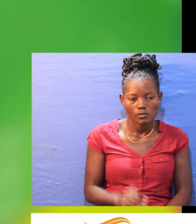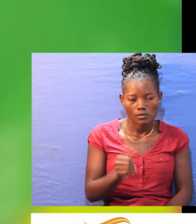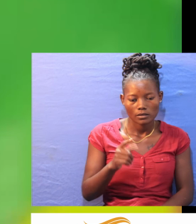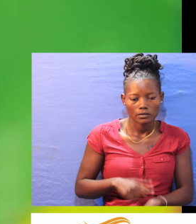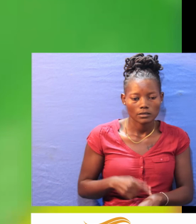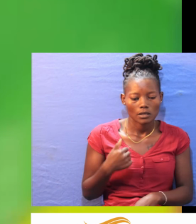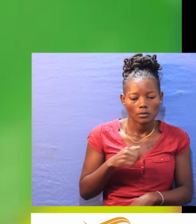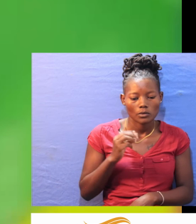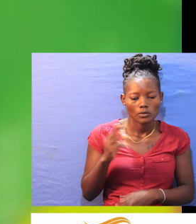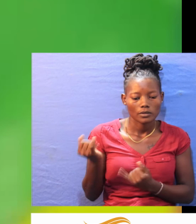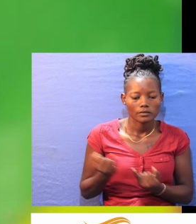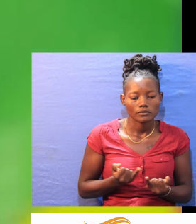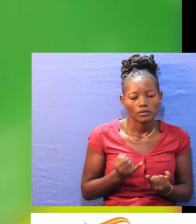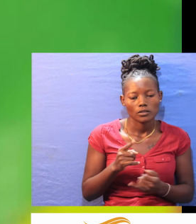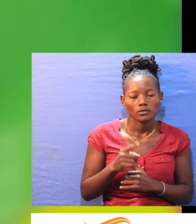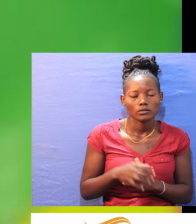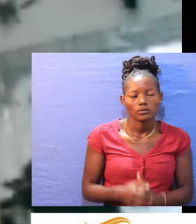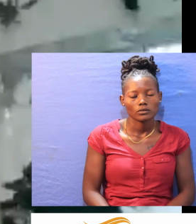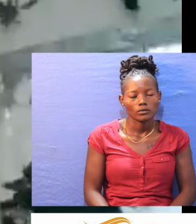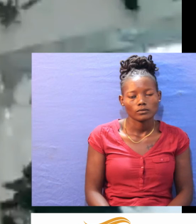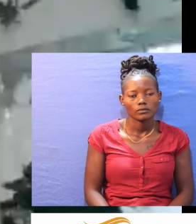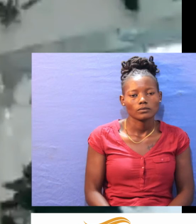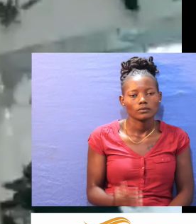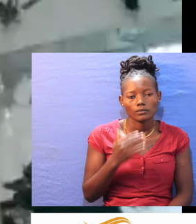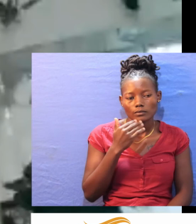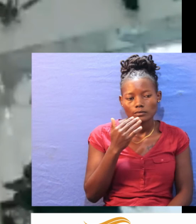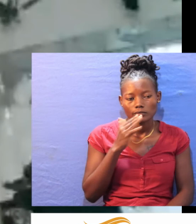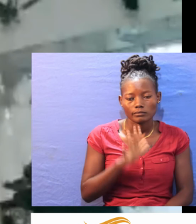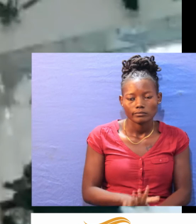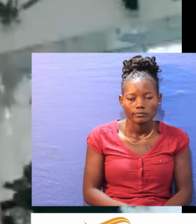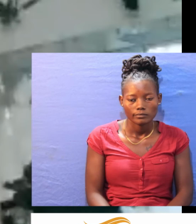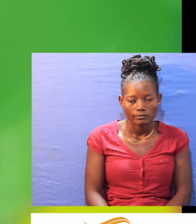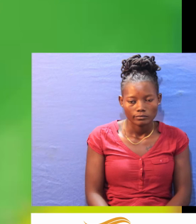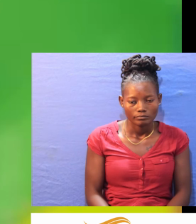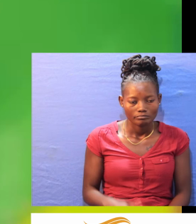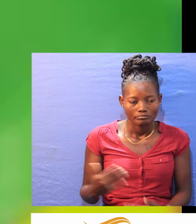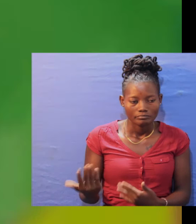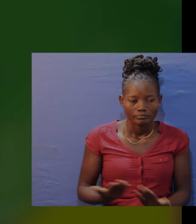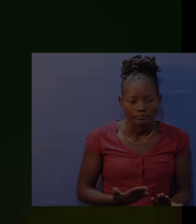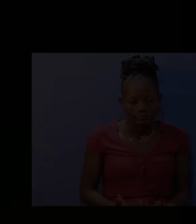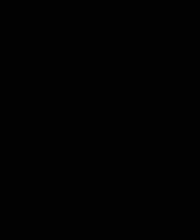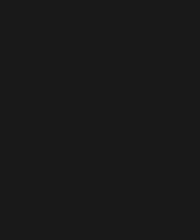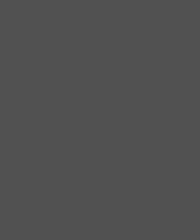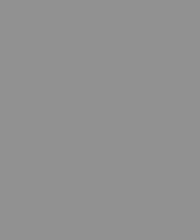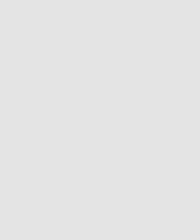invite you. Asante sana. Karibu sana.